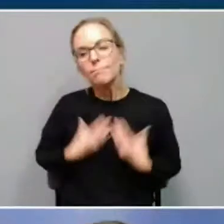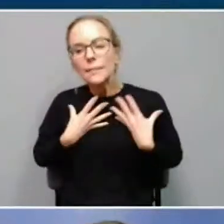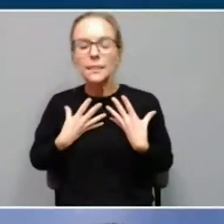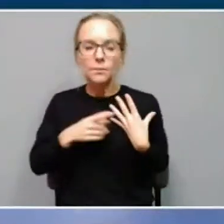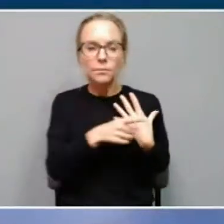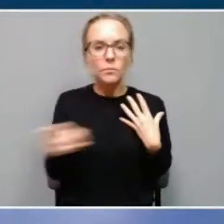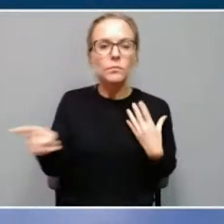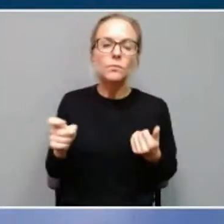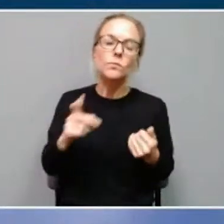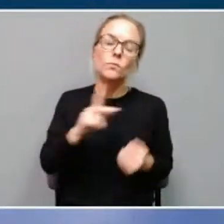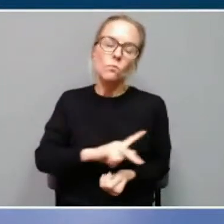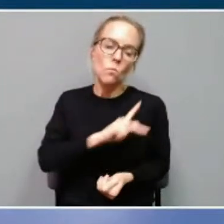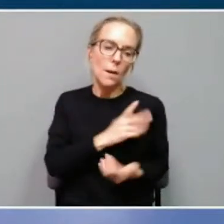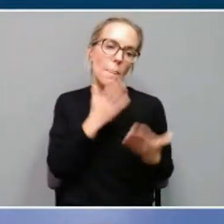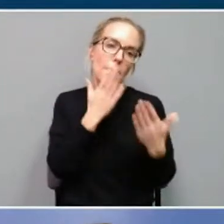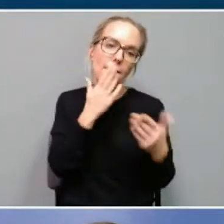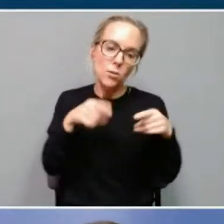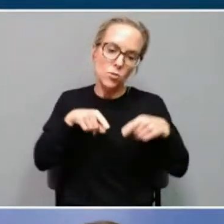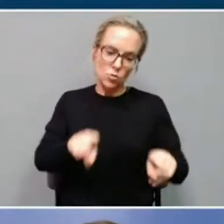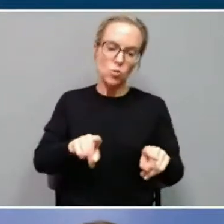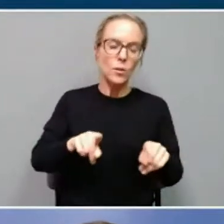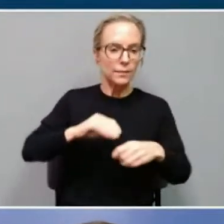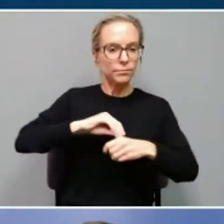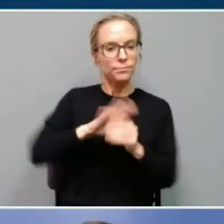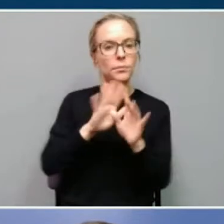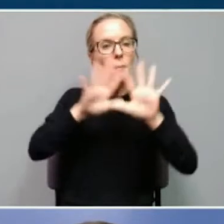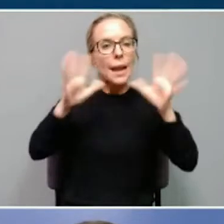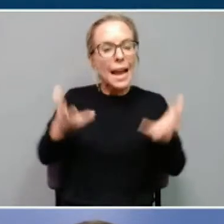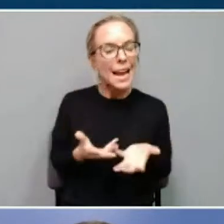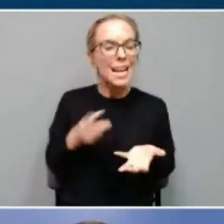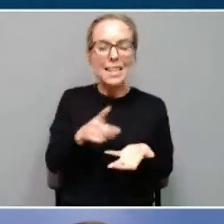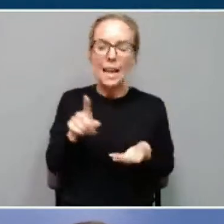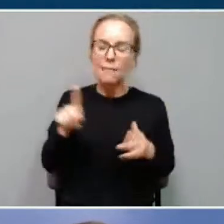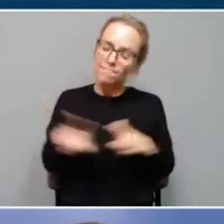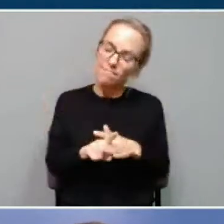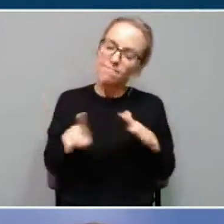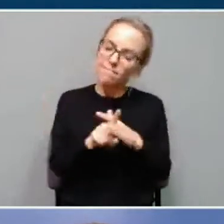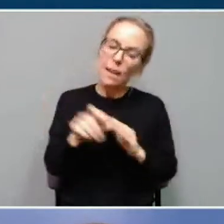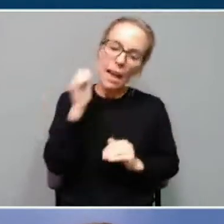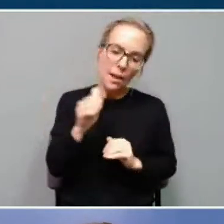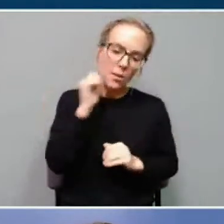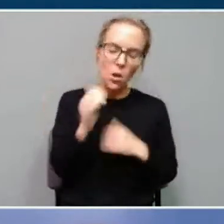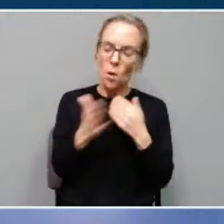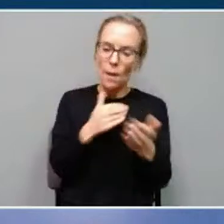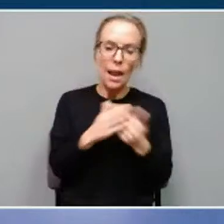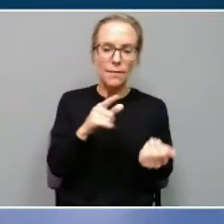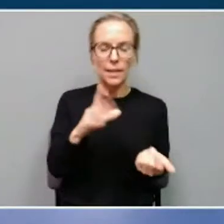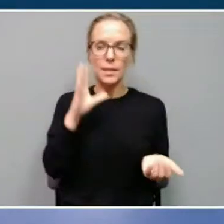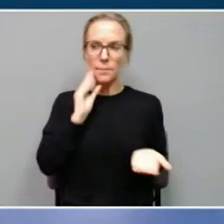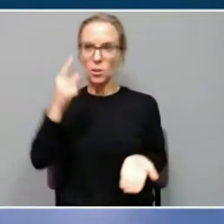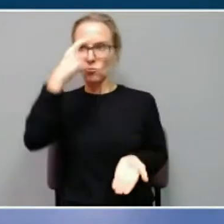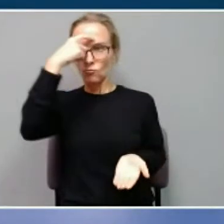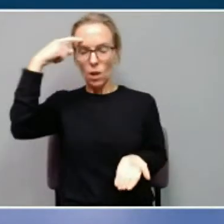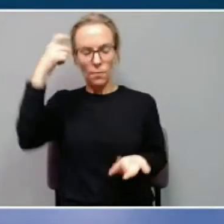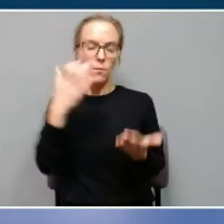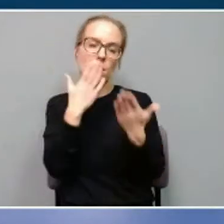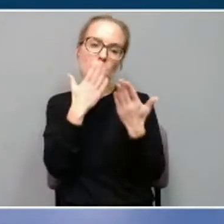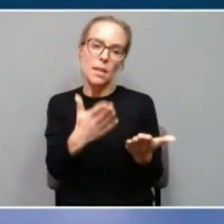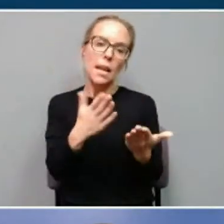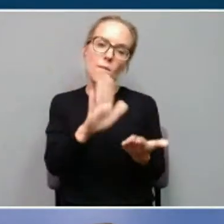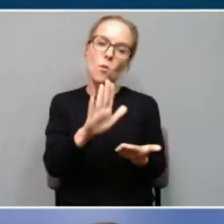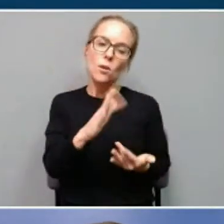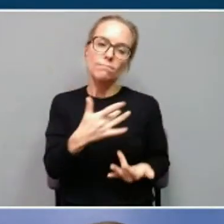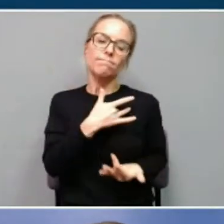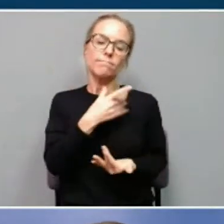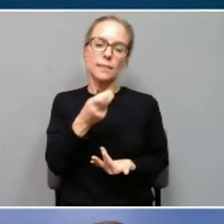thank them during this pandemic for showing up each and every day, knowing the trauma they go through, but thanking them for that heroic work. It